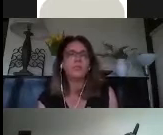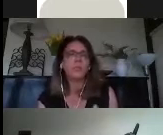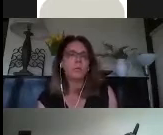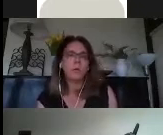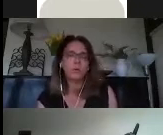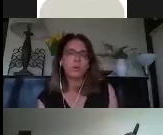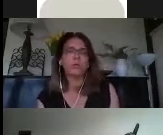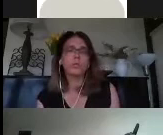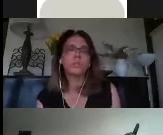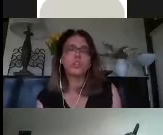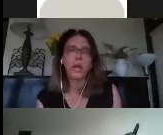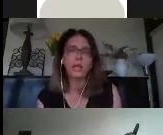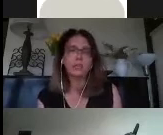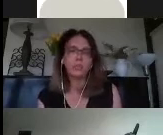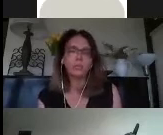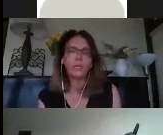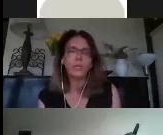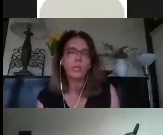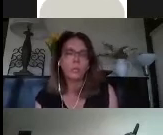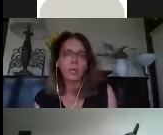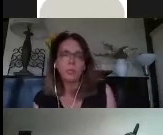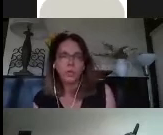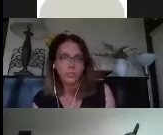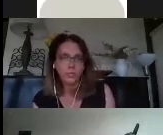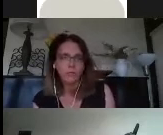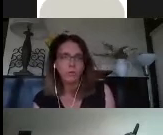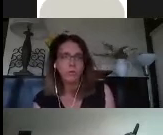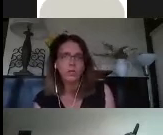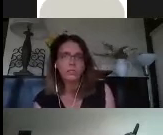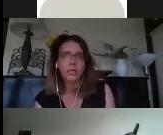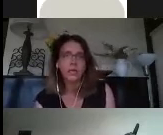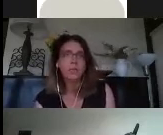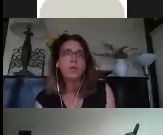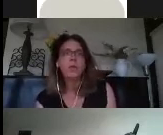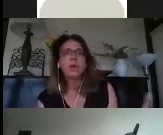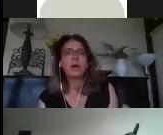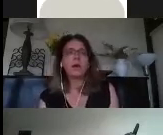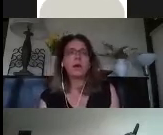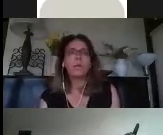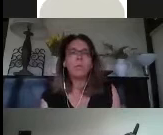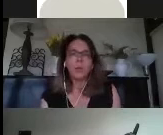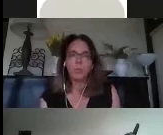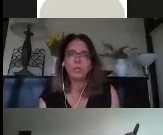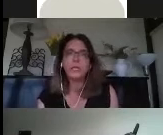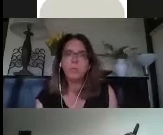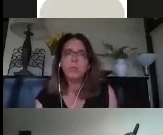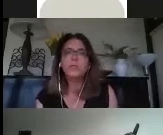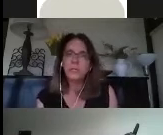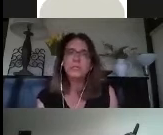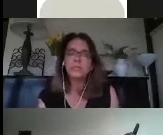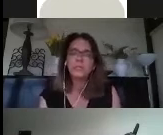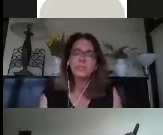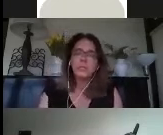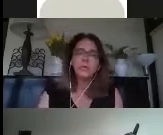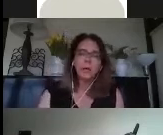If you wouldn't mind putting those in the chat, just so we can keep kind of pressing forward in time. And we'll keep building